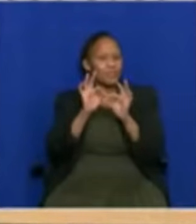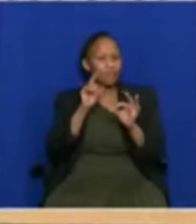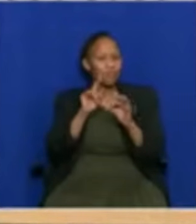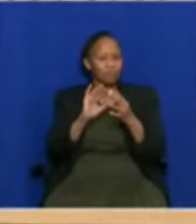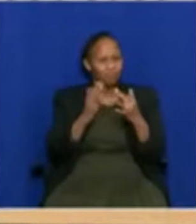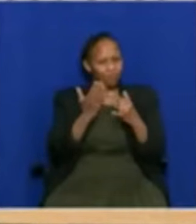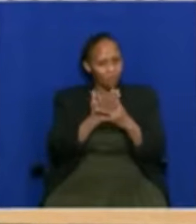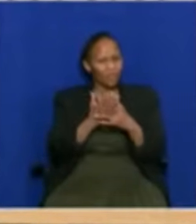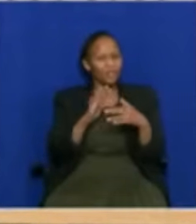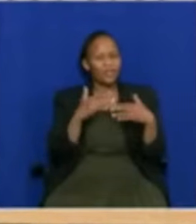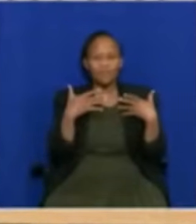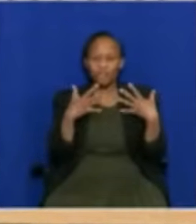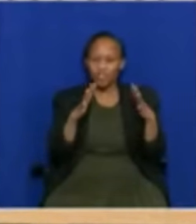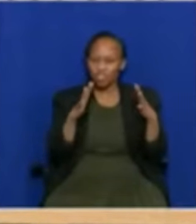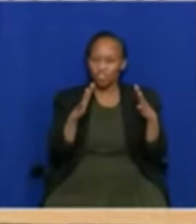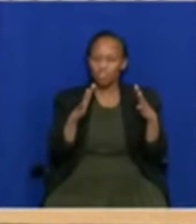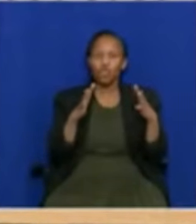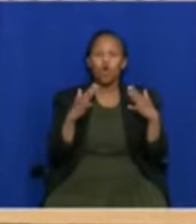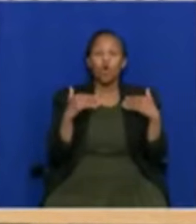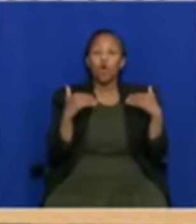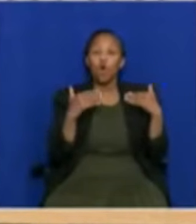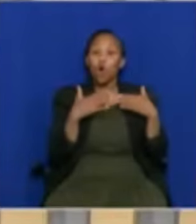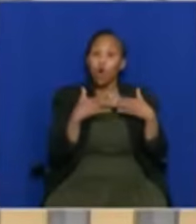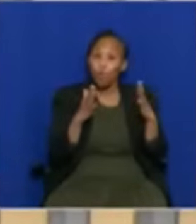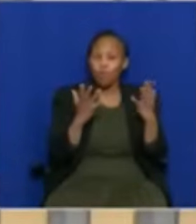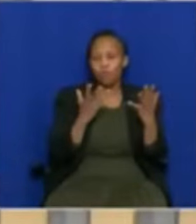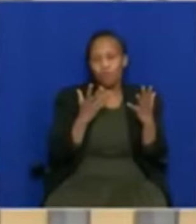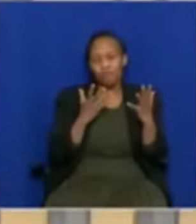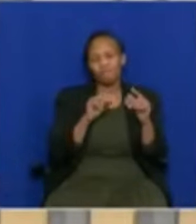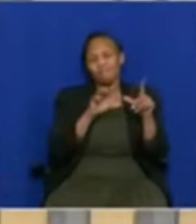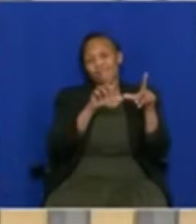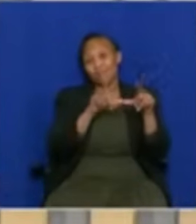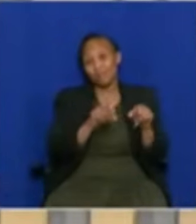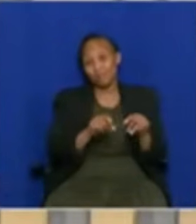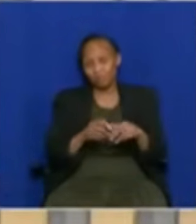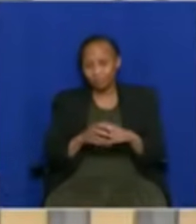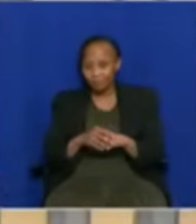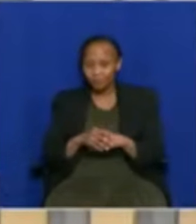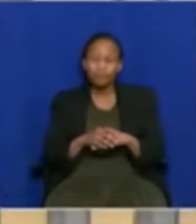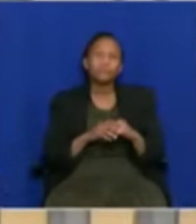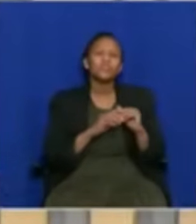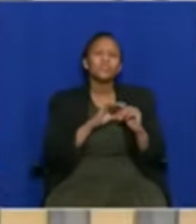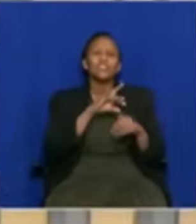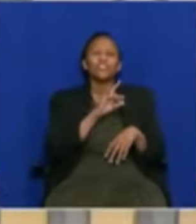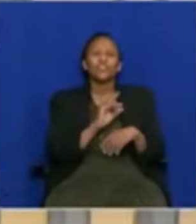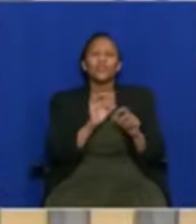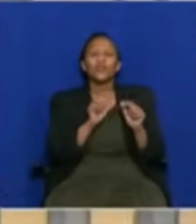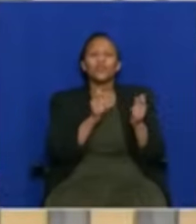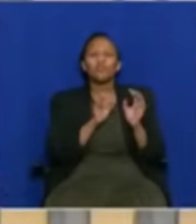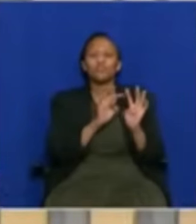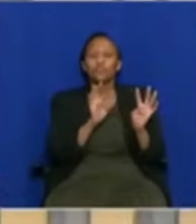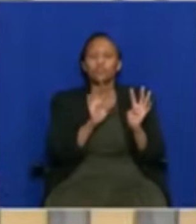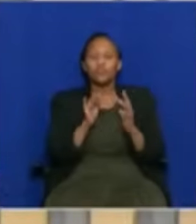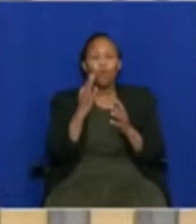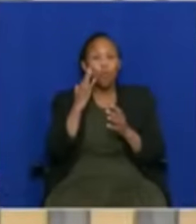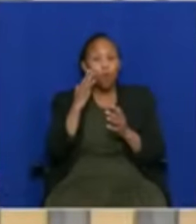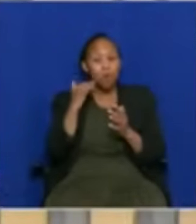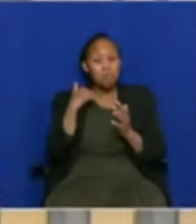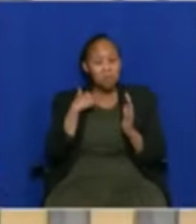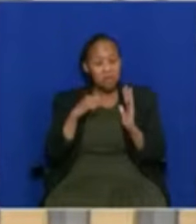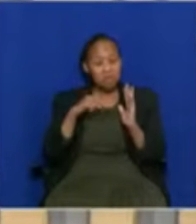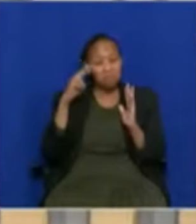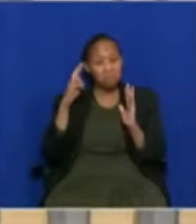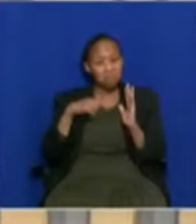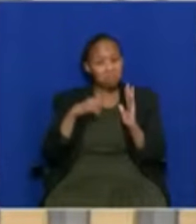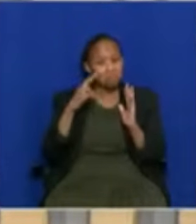Council, Chair, Commissioners, when I looked at the documents I think you sent yesterday,